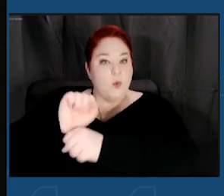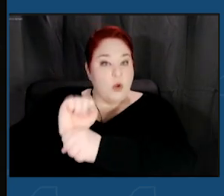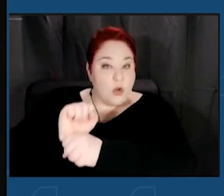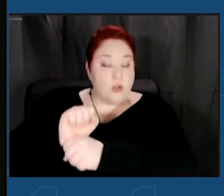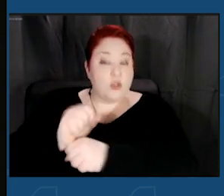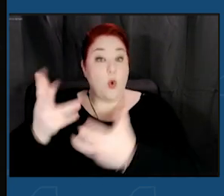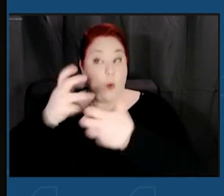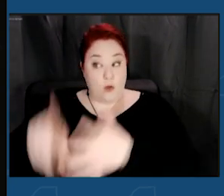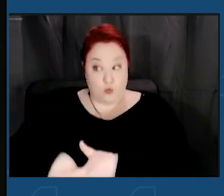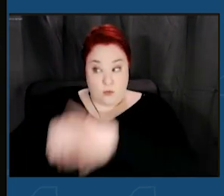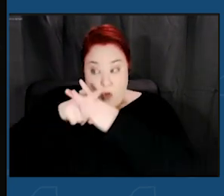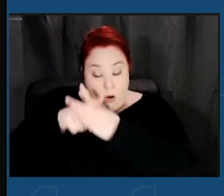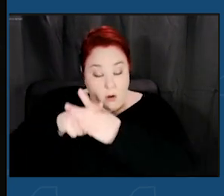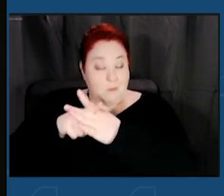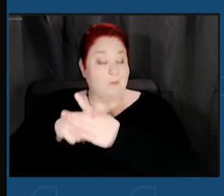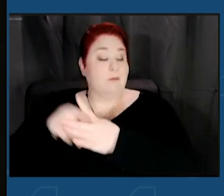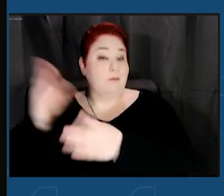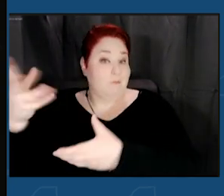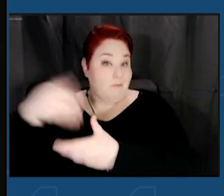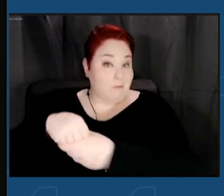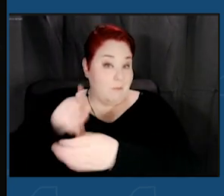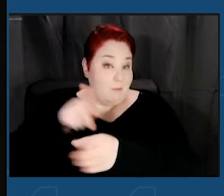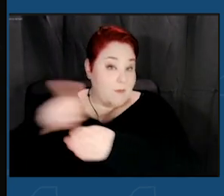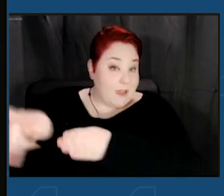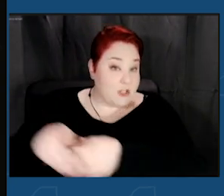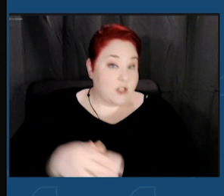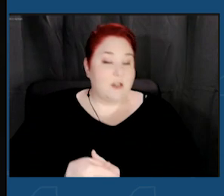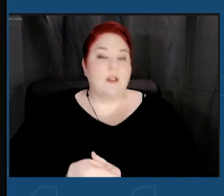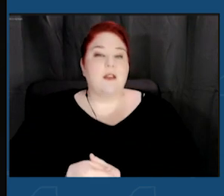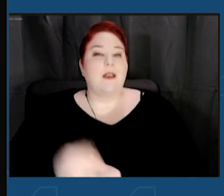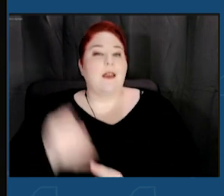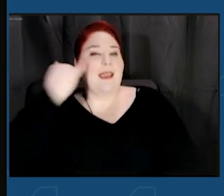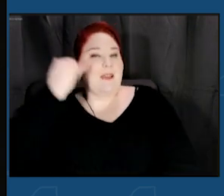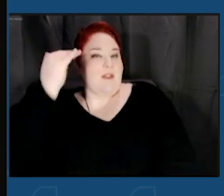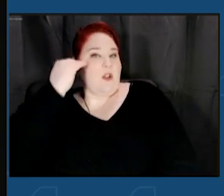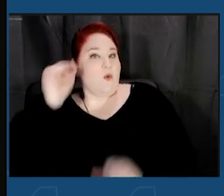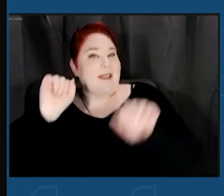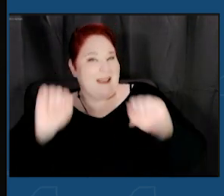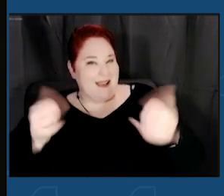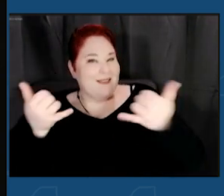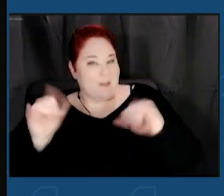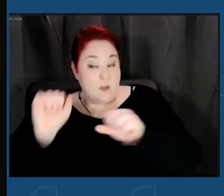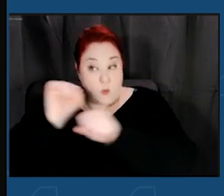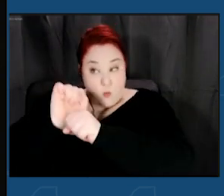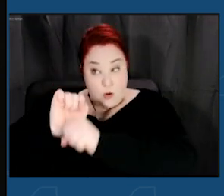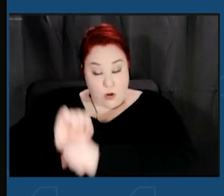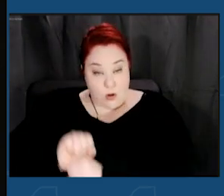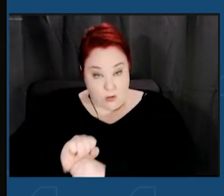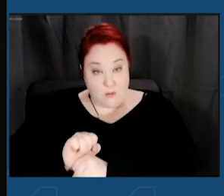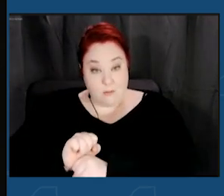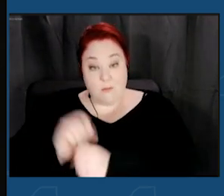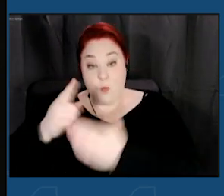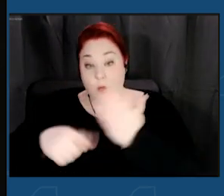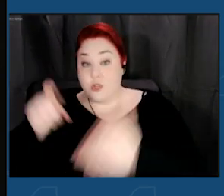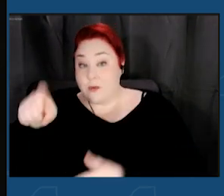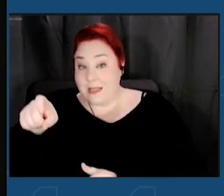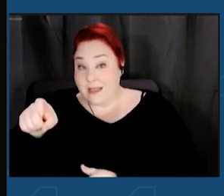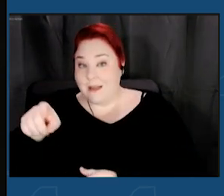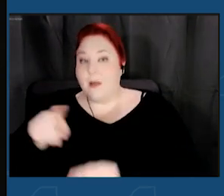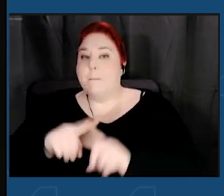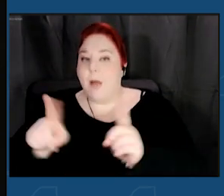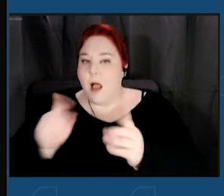locally, if they know they can still work the hours you need, but be able to take home more